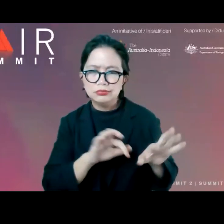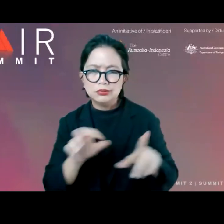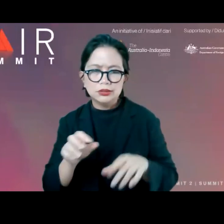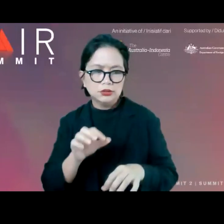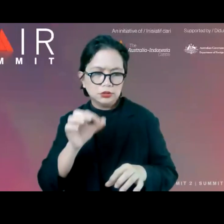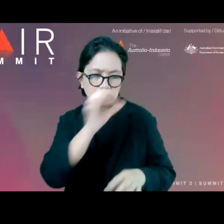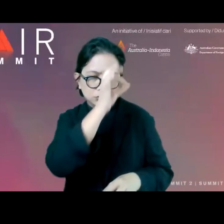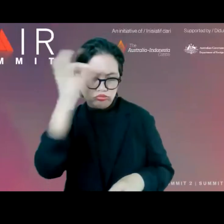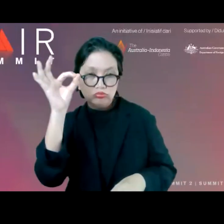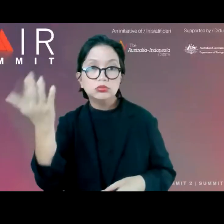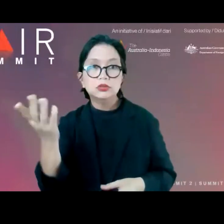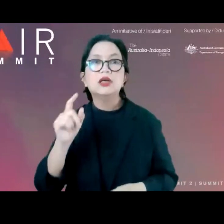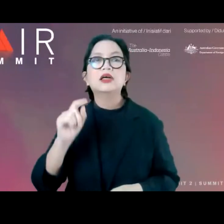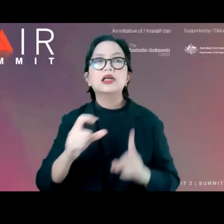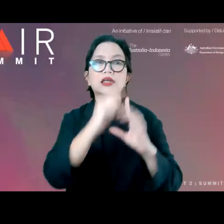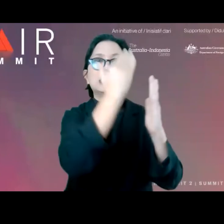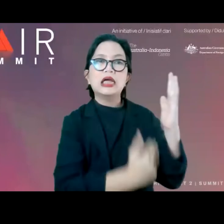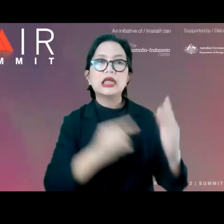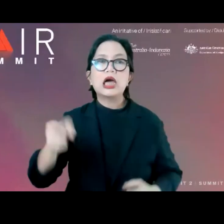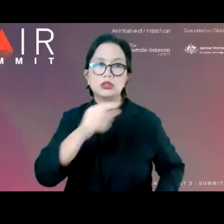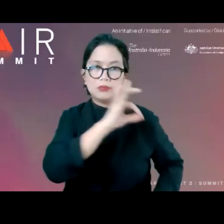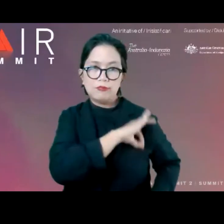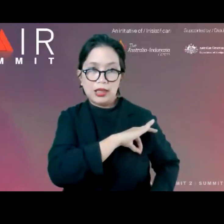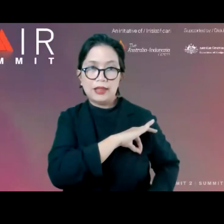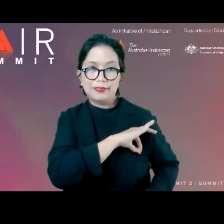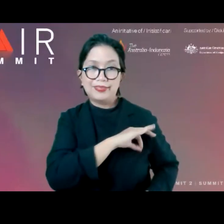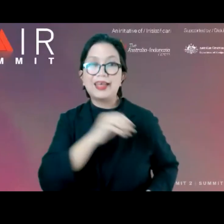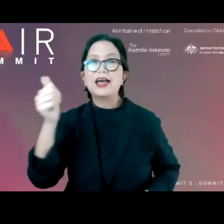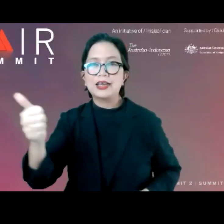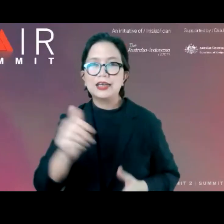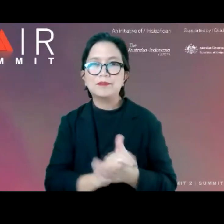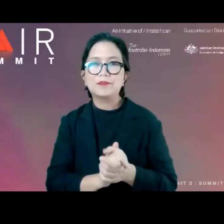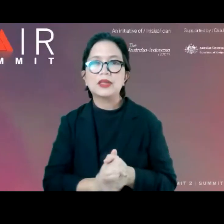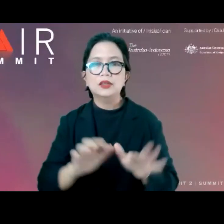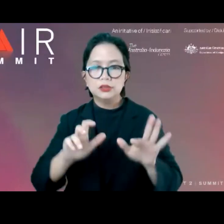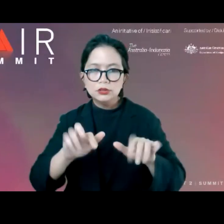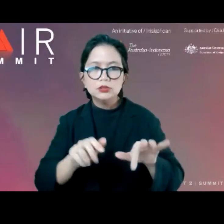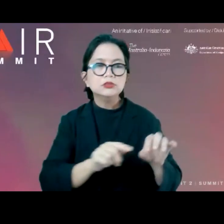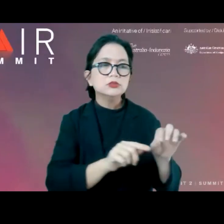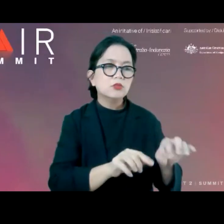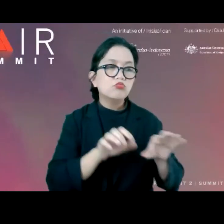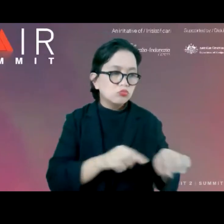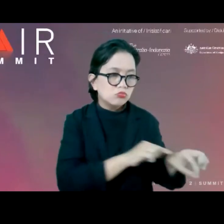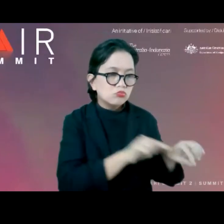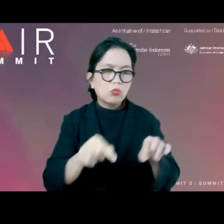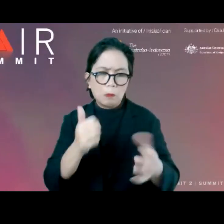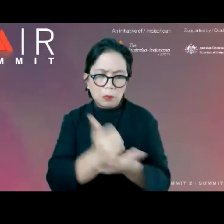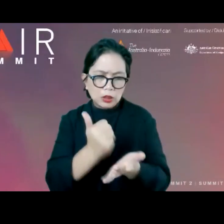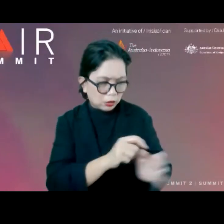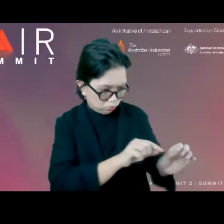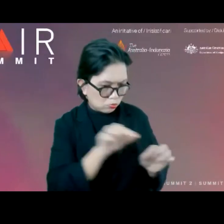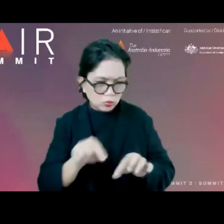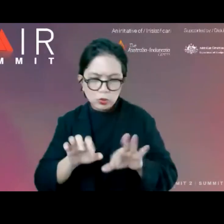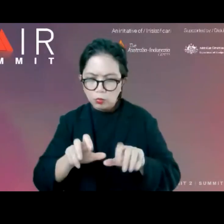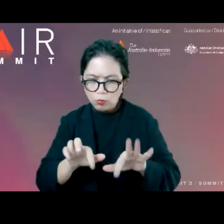system. There have to be dashboards or other things that can be developed that they can use at the facility level, whether it's a puskesmas, whether it's a